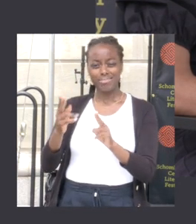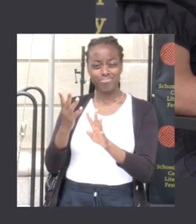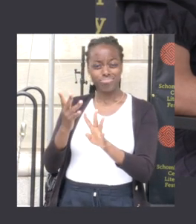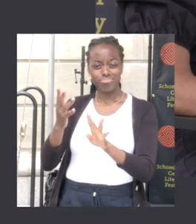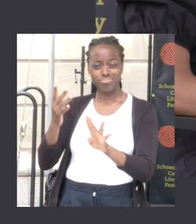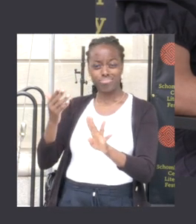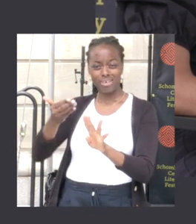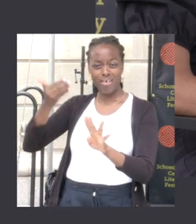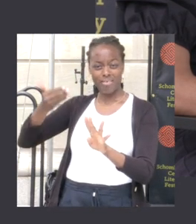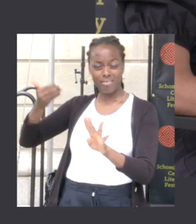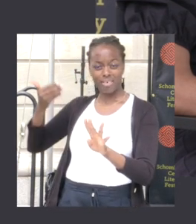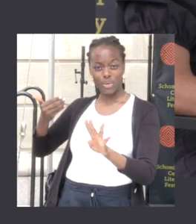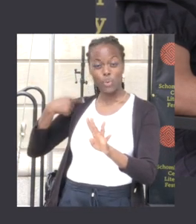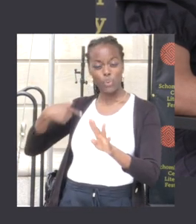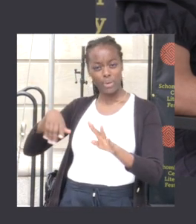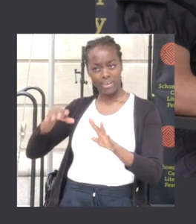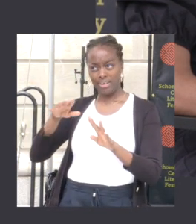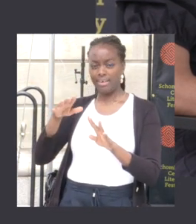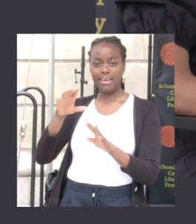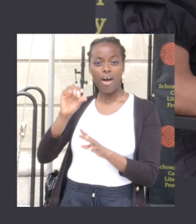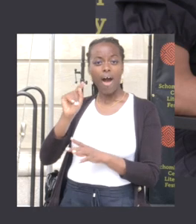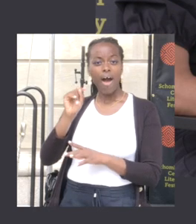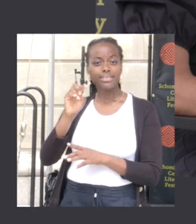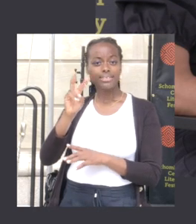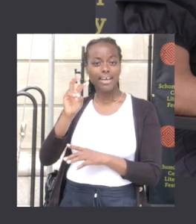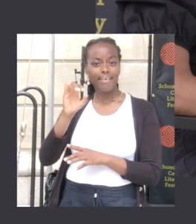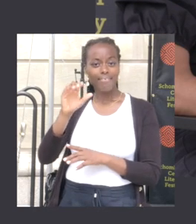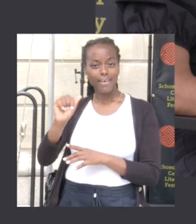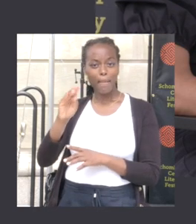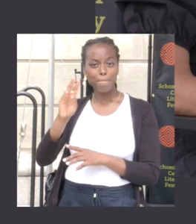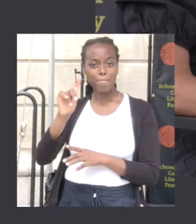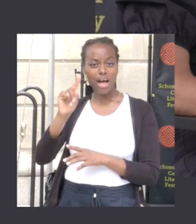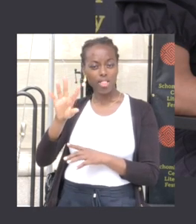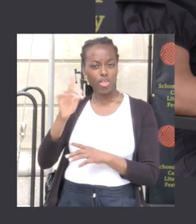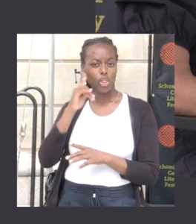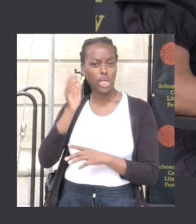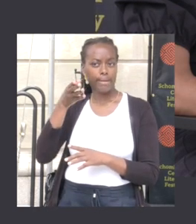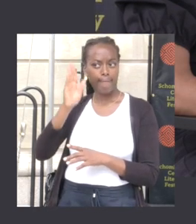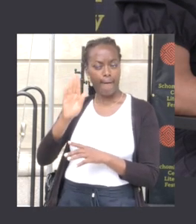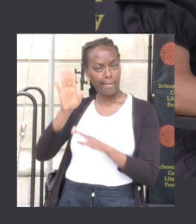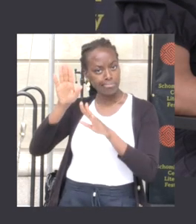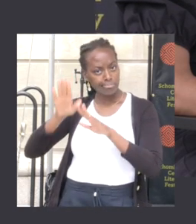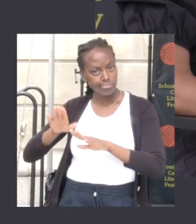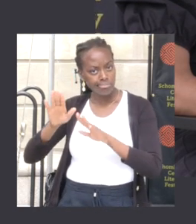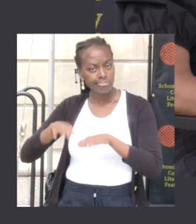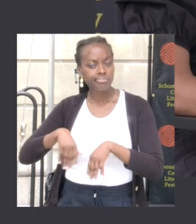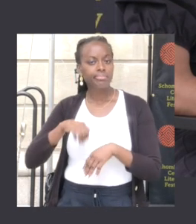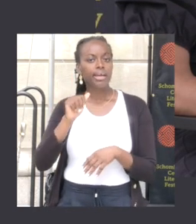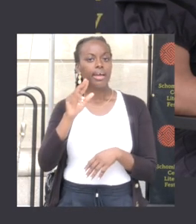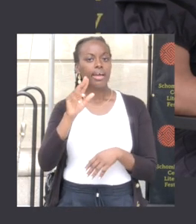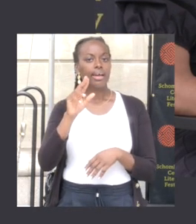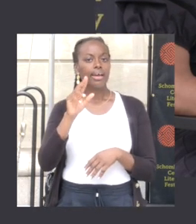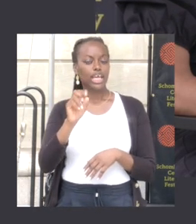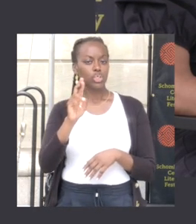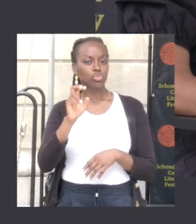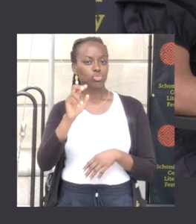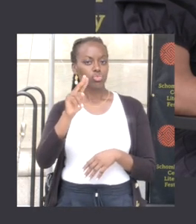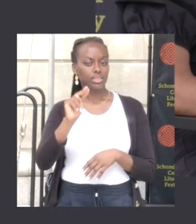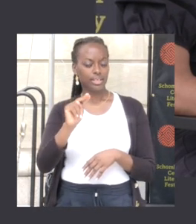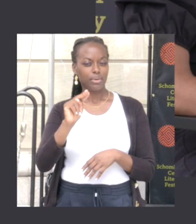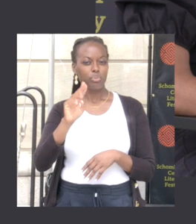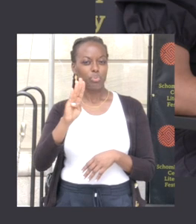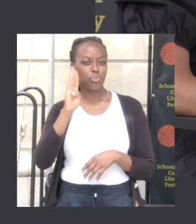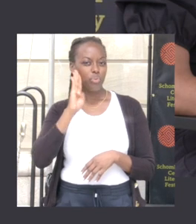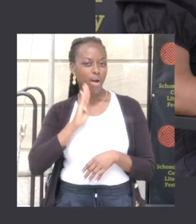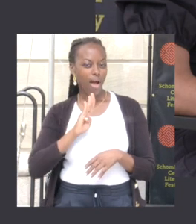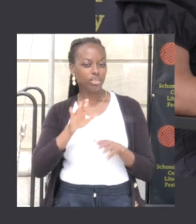deify Octavia Butler in Caring for the Whole Through This Black Body, Adrienne Marie Brown's introduction to our chapter on radical self-care.